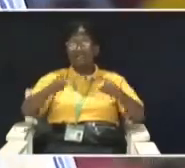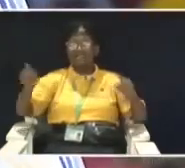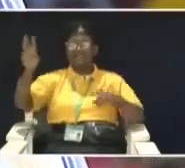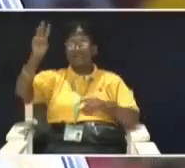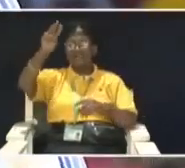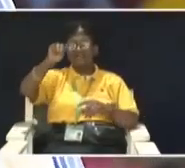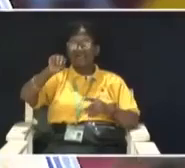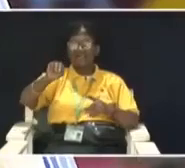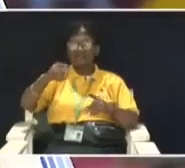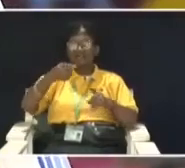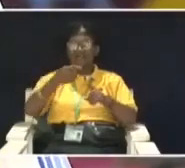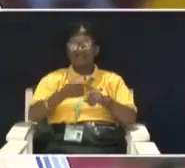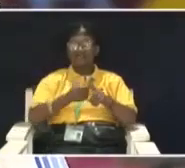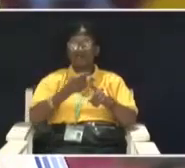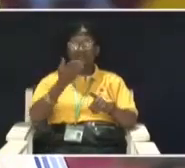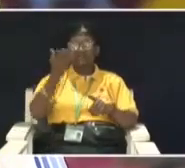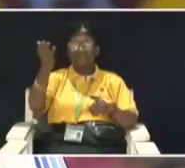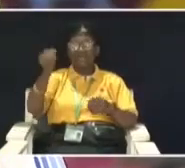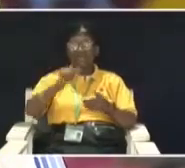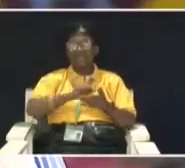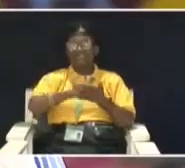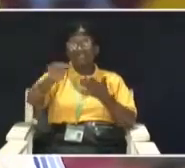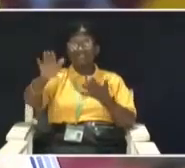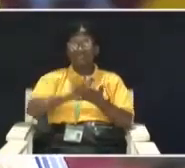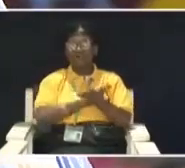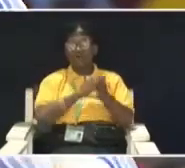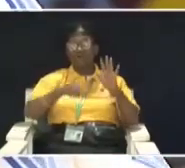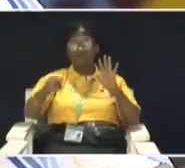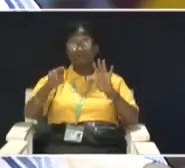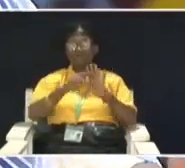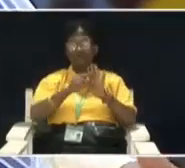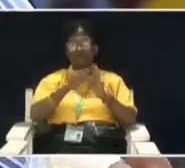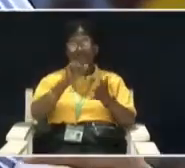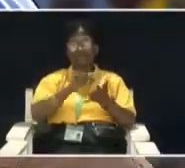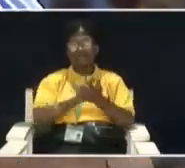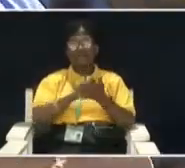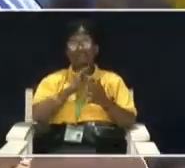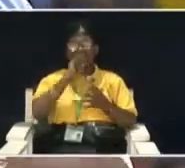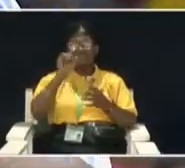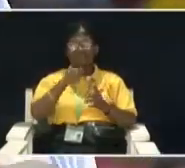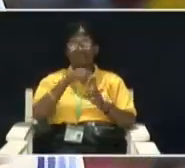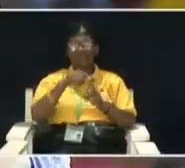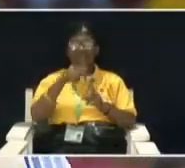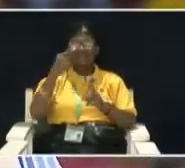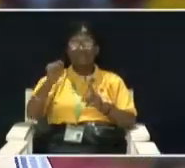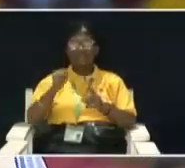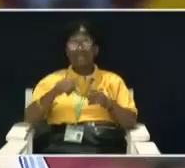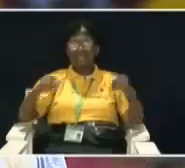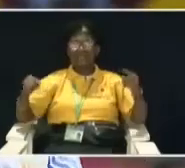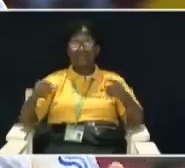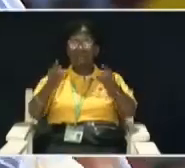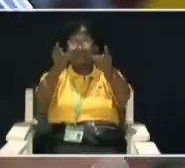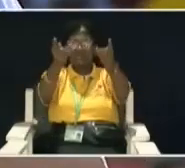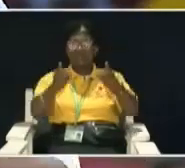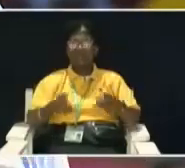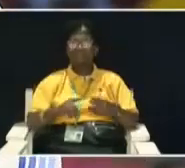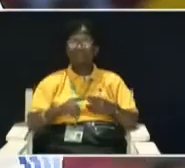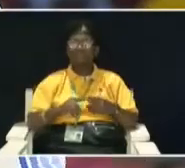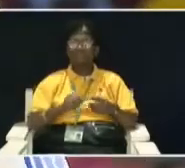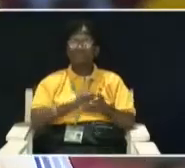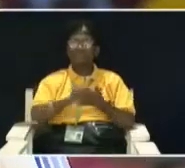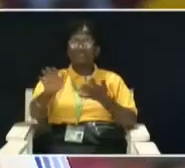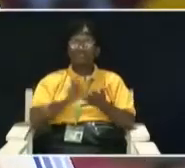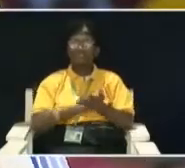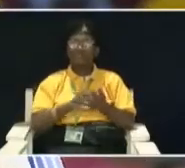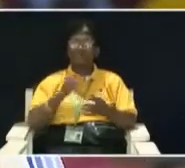their destructions. That is, when the enemy wants to destroy you, he will send his